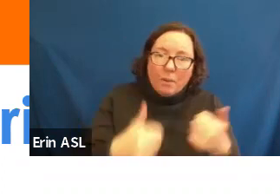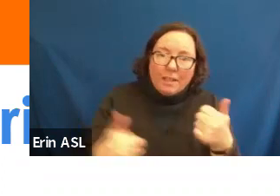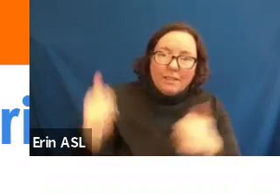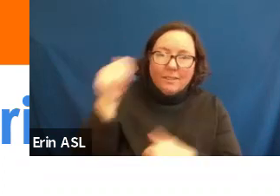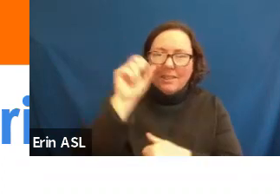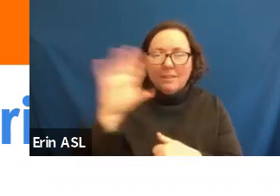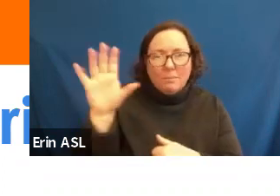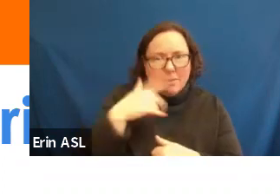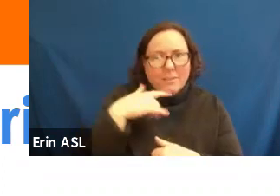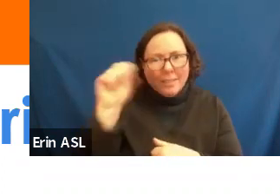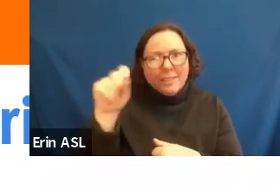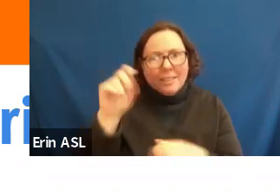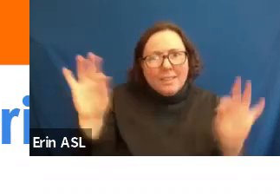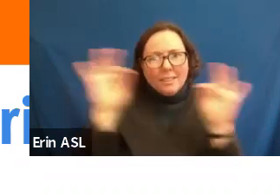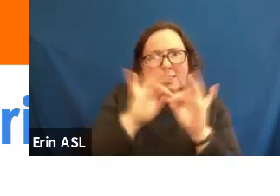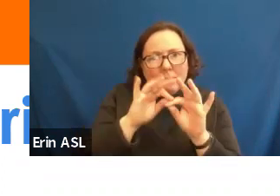changed the law on this.